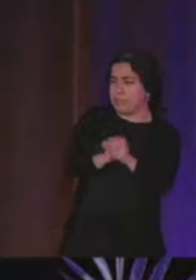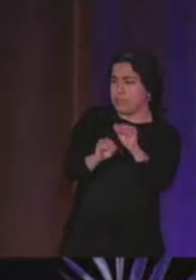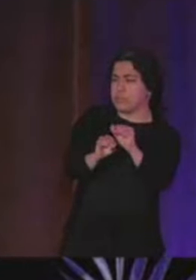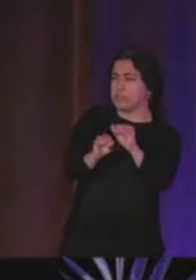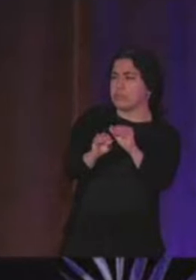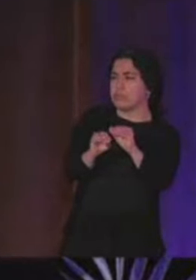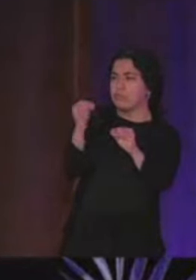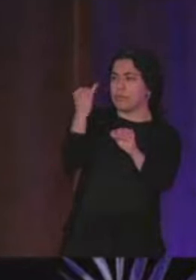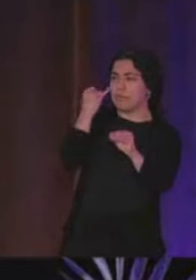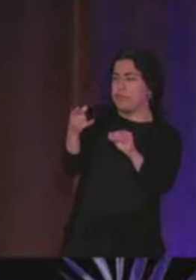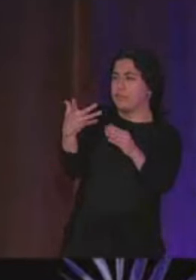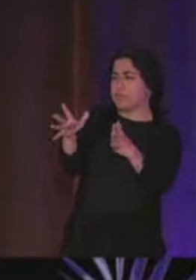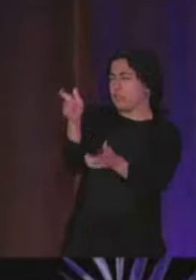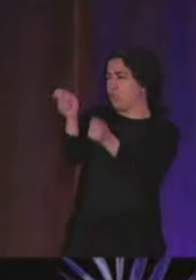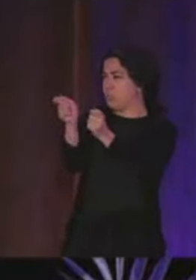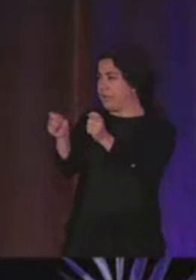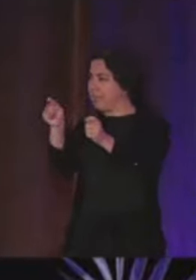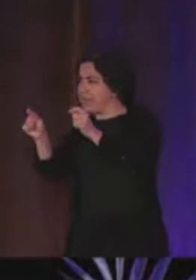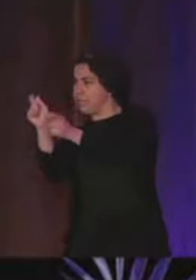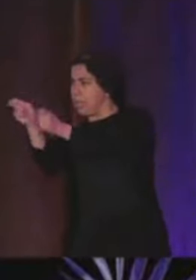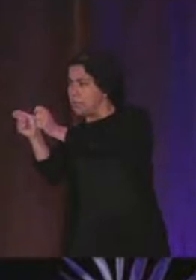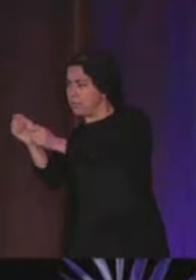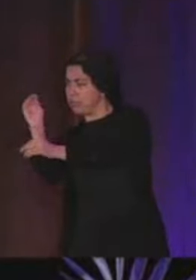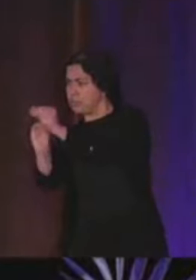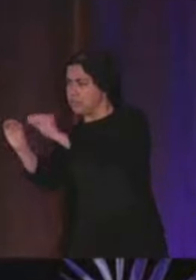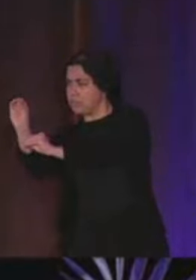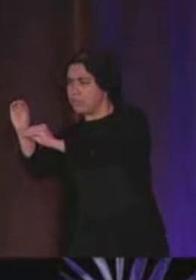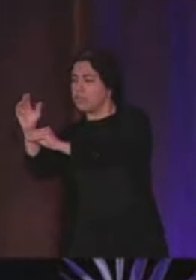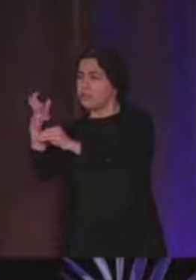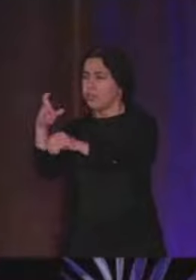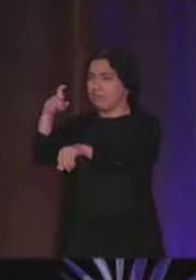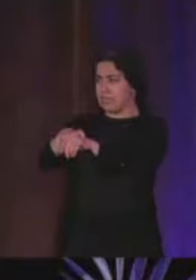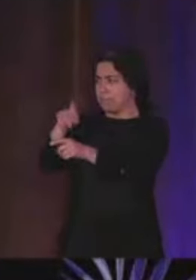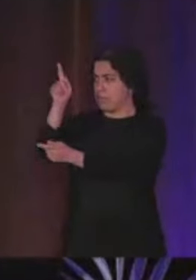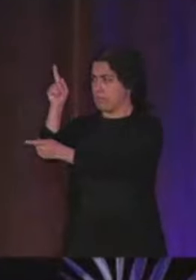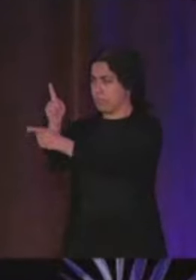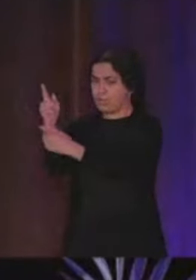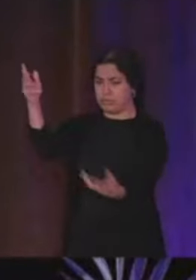once you tweak this animation and get the timing exactly right.